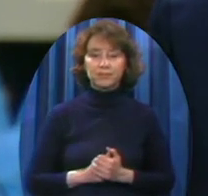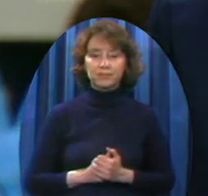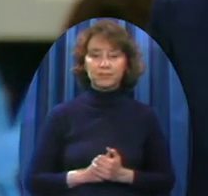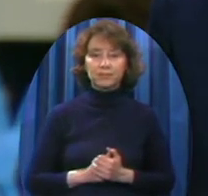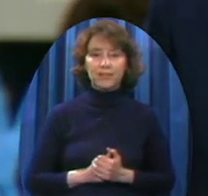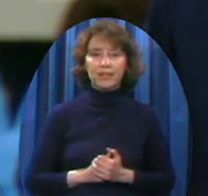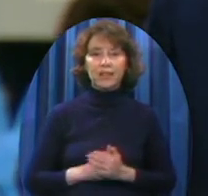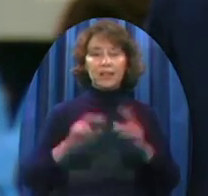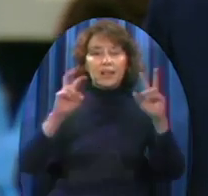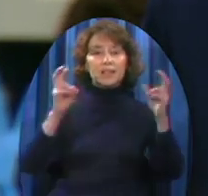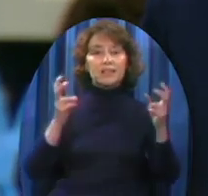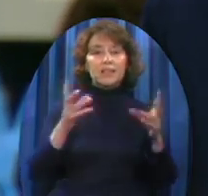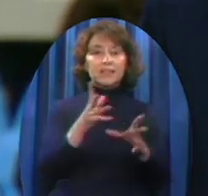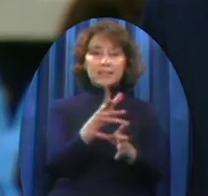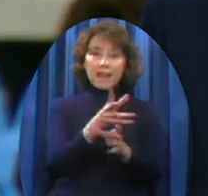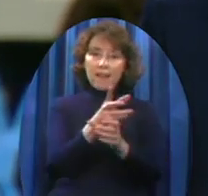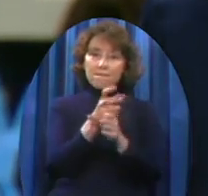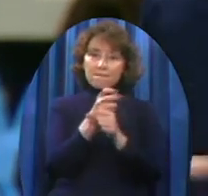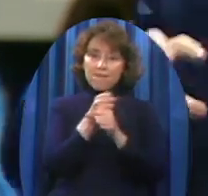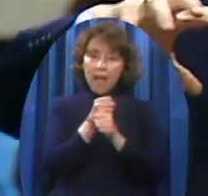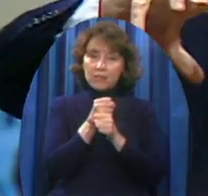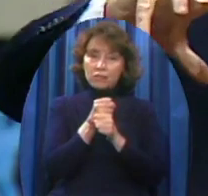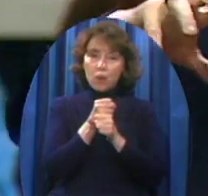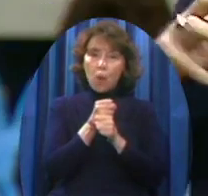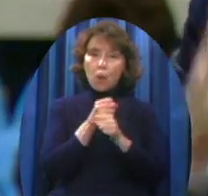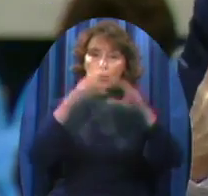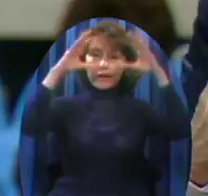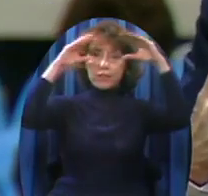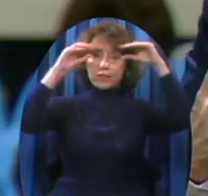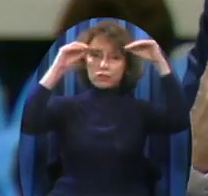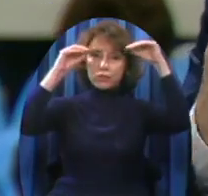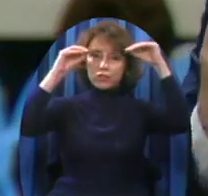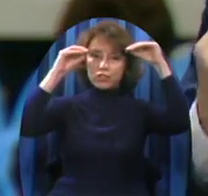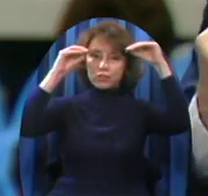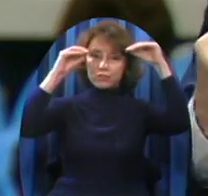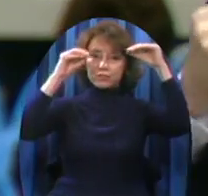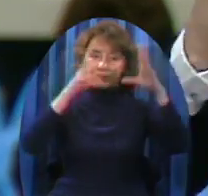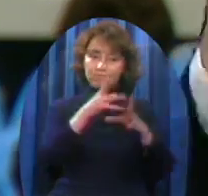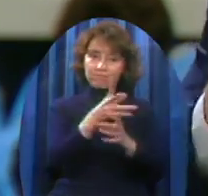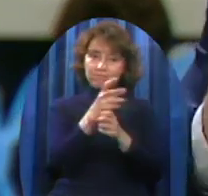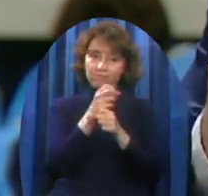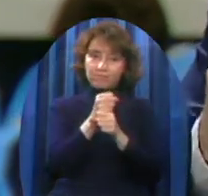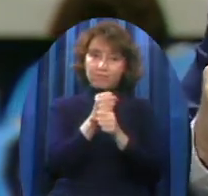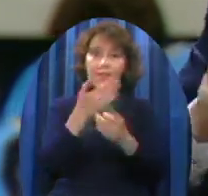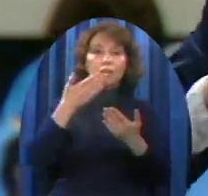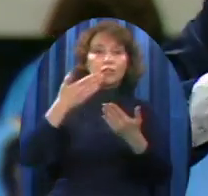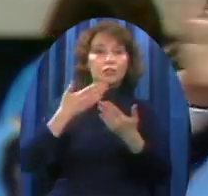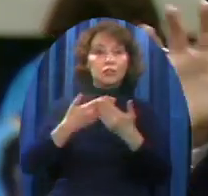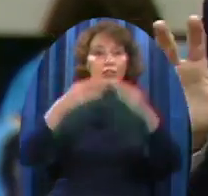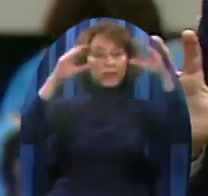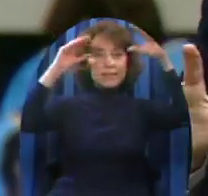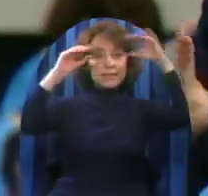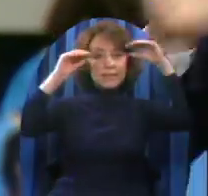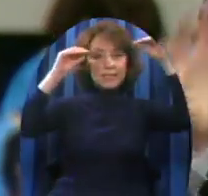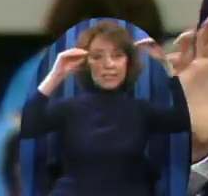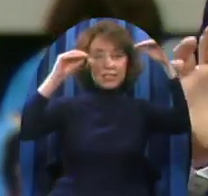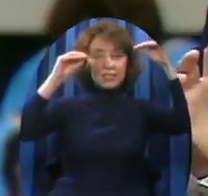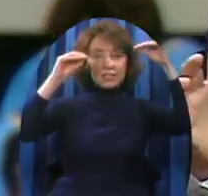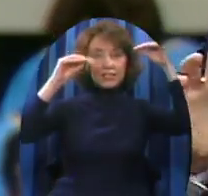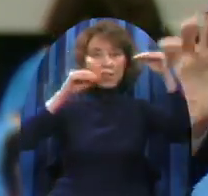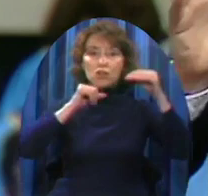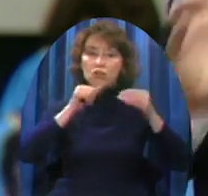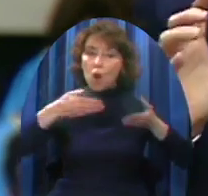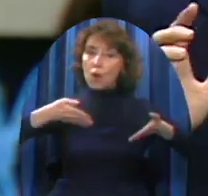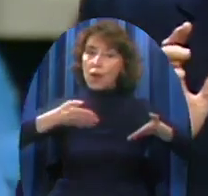take fast hold of instruction. That means a firm grip on good doctrine, good teaching. Let her not go. Keep